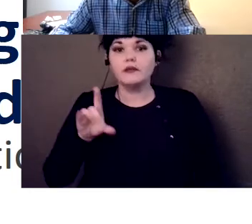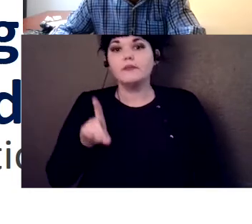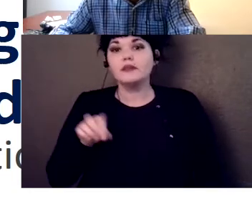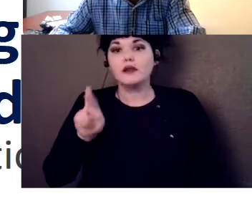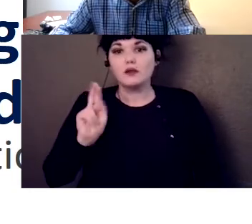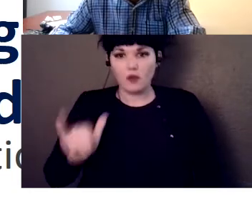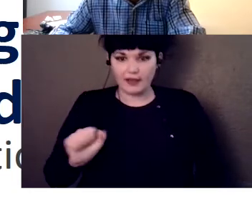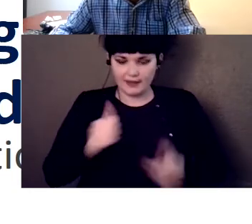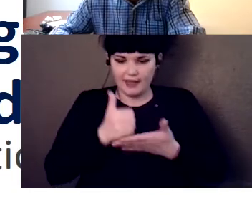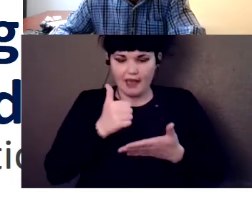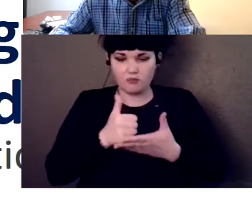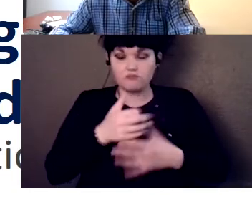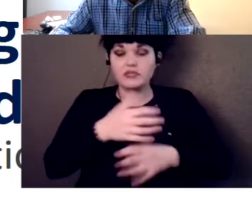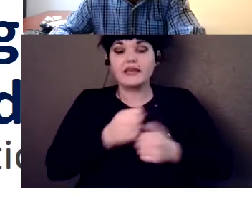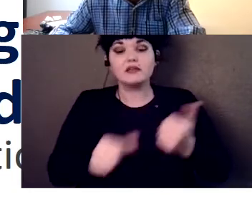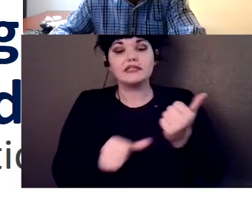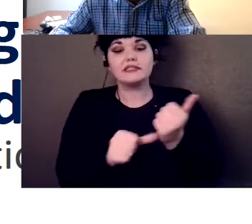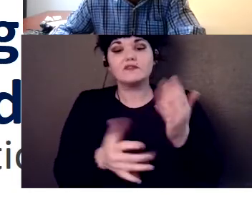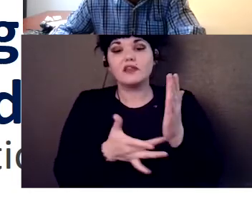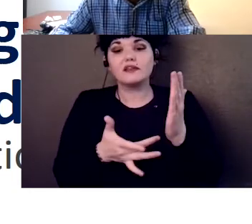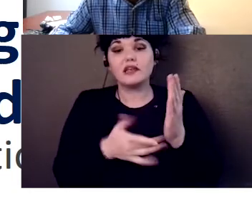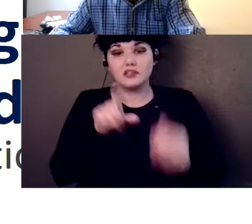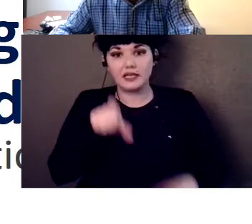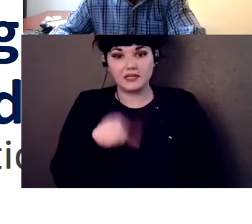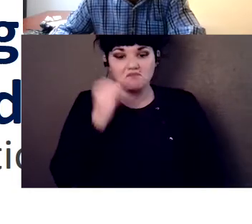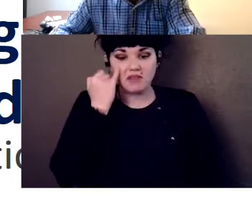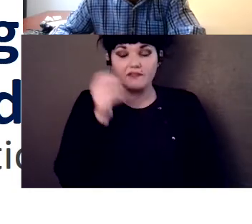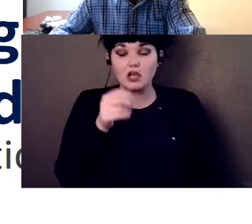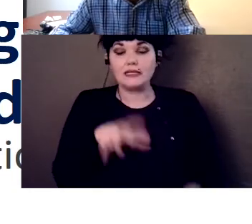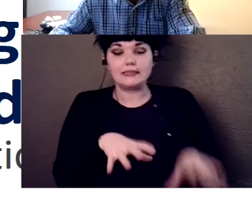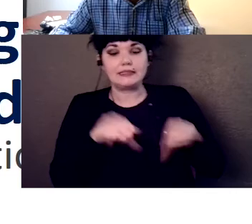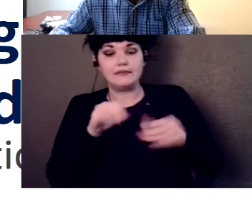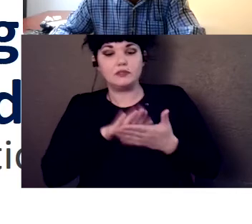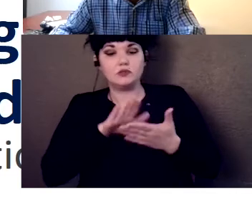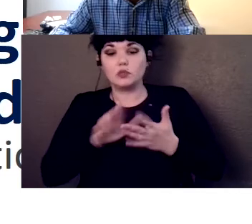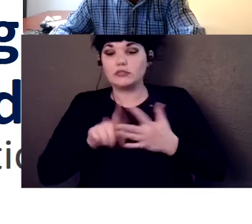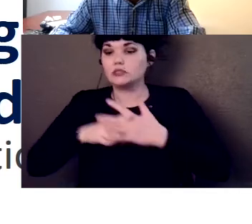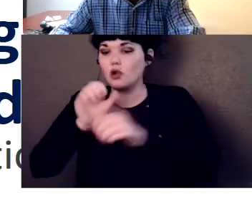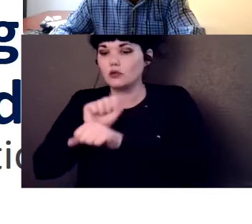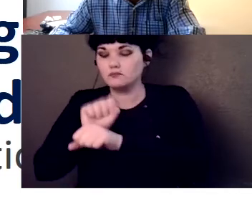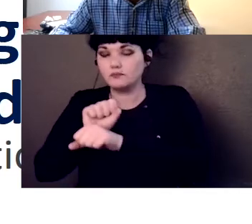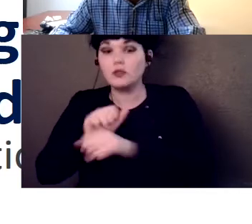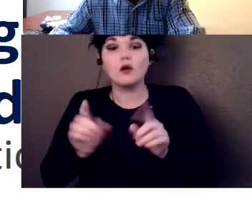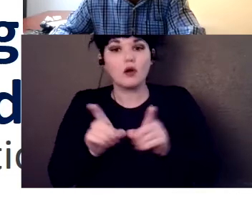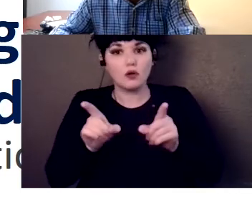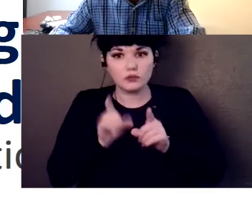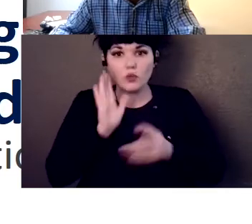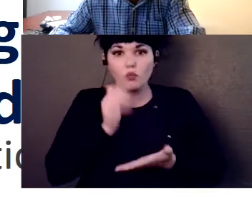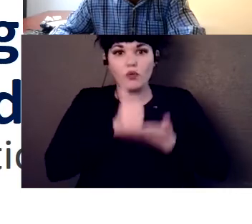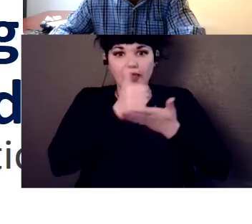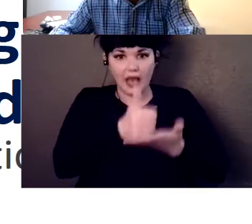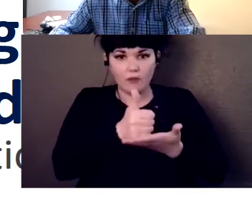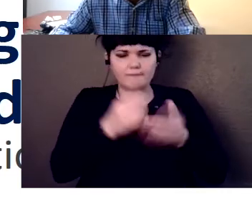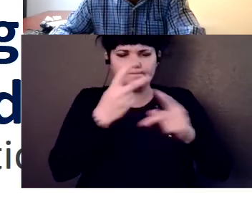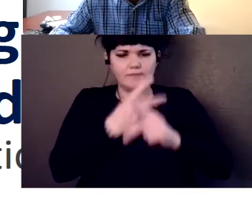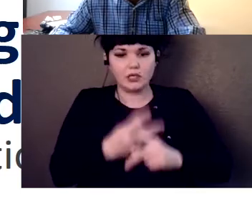assistive technology they need to transition from school to their employment. We also help individuals with disabilities to navigate the Access VR and Commission